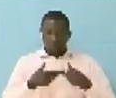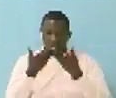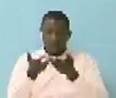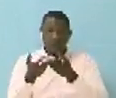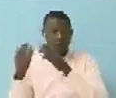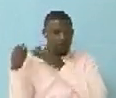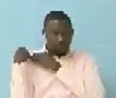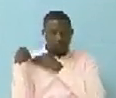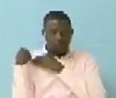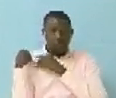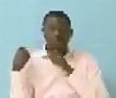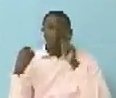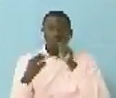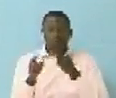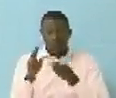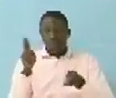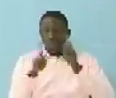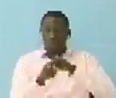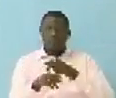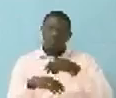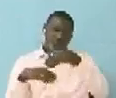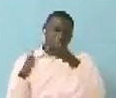you report back to that authority.